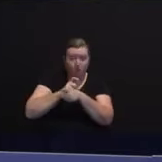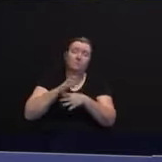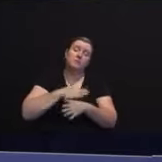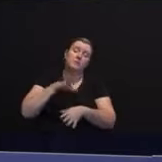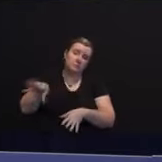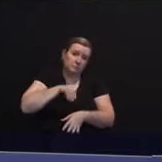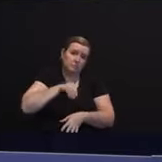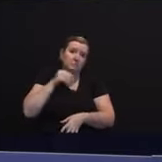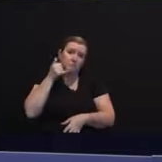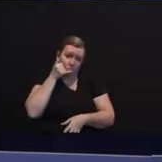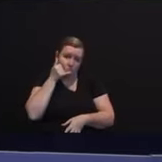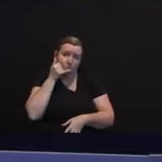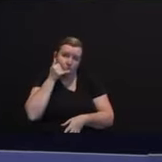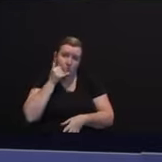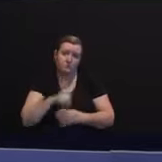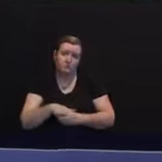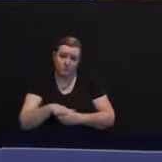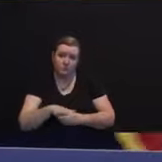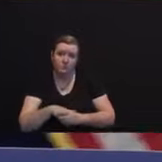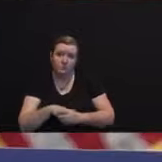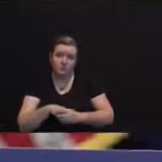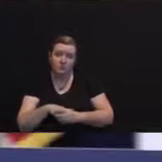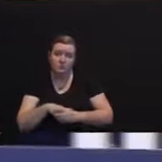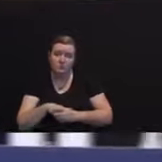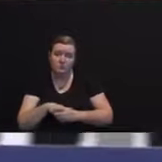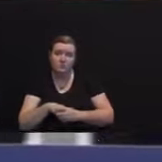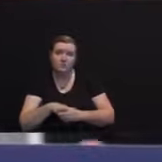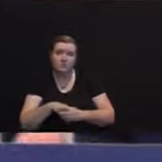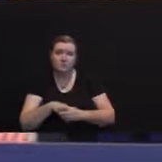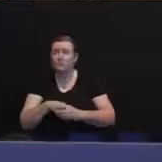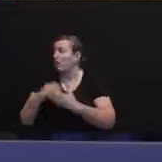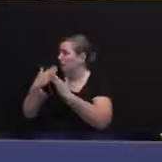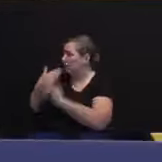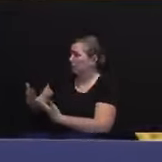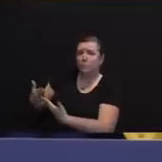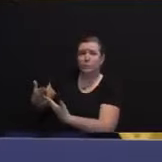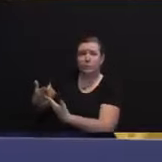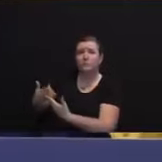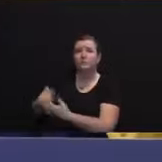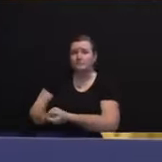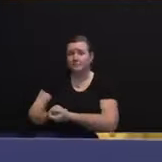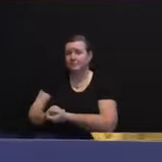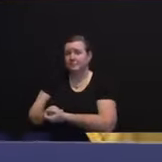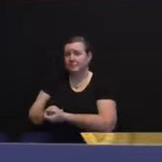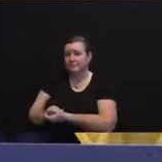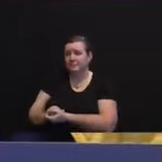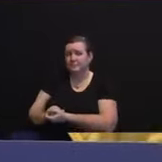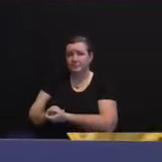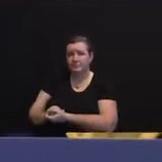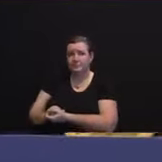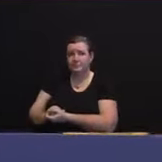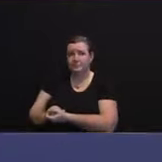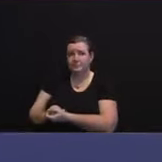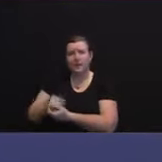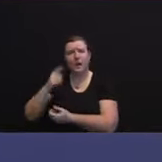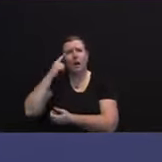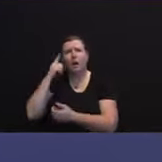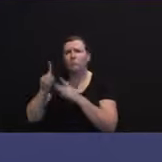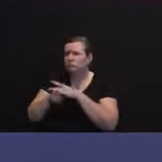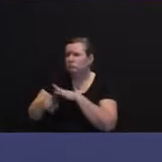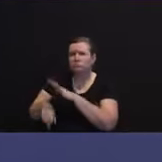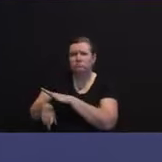app. Thank you. Judy, thank you. It occurs to me, Mahan, we haven't done an update on